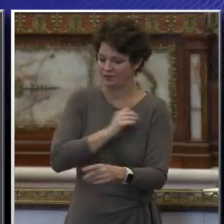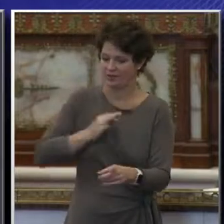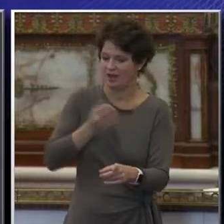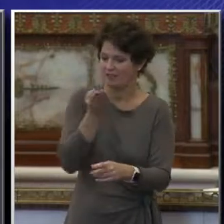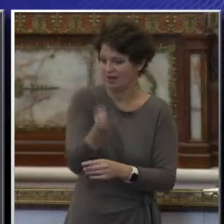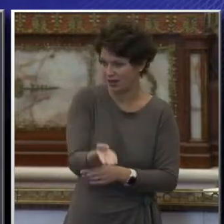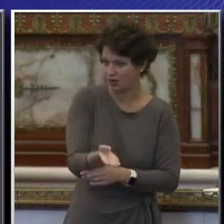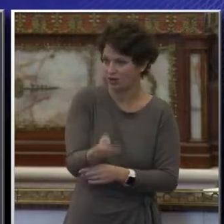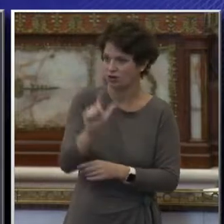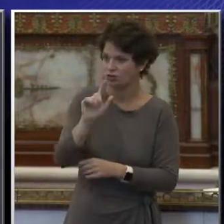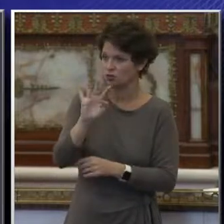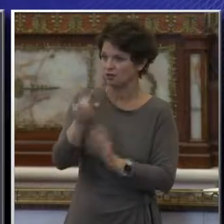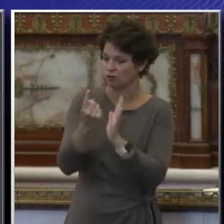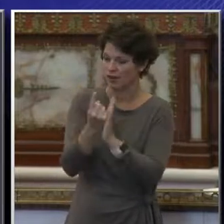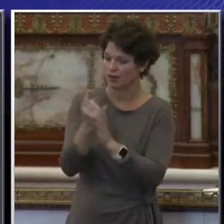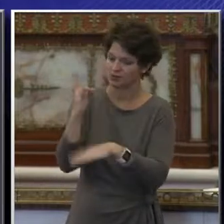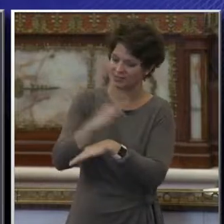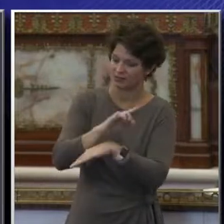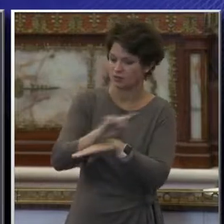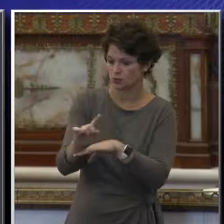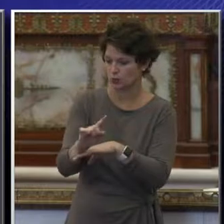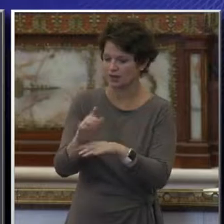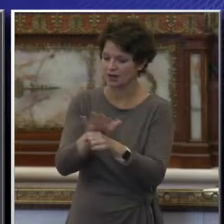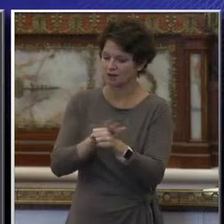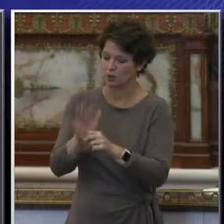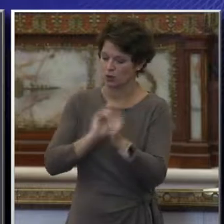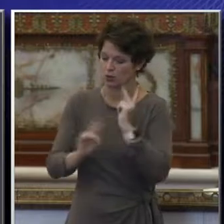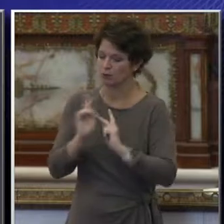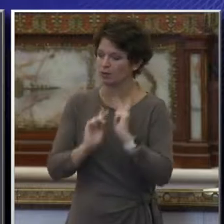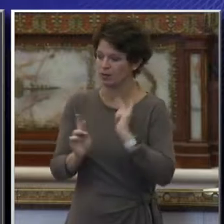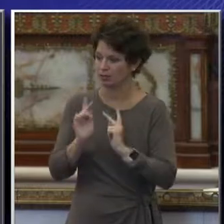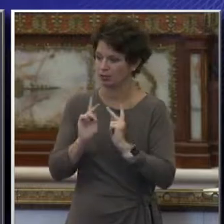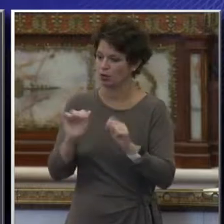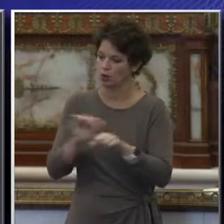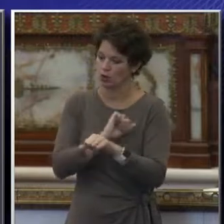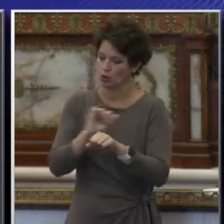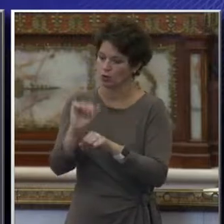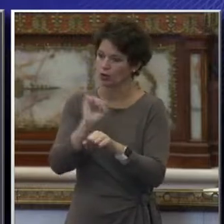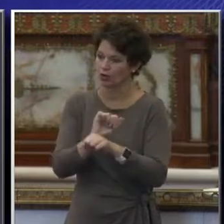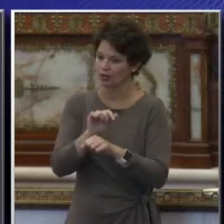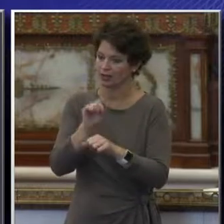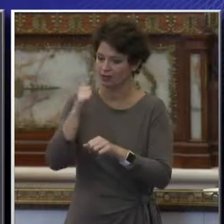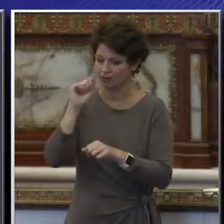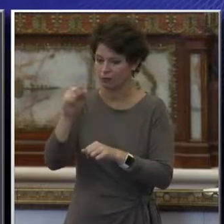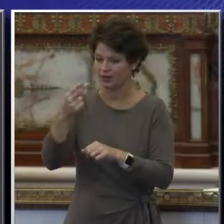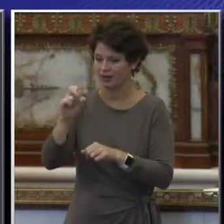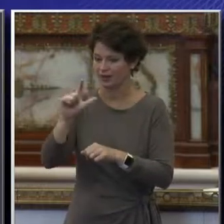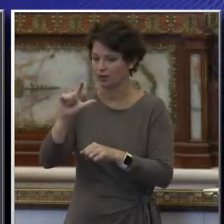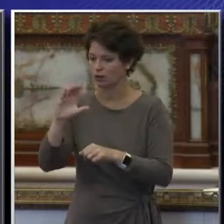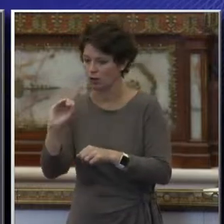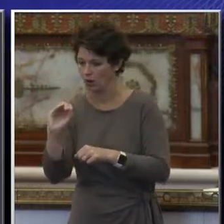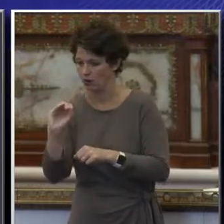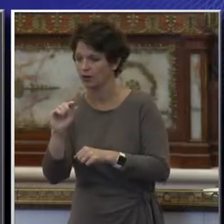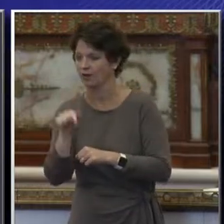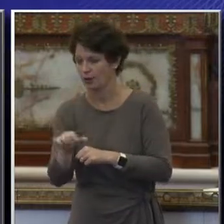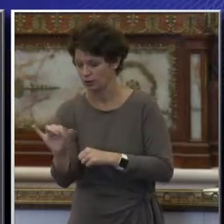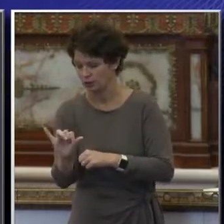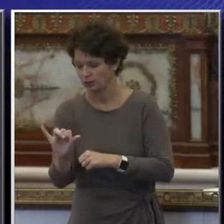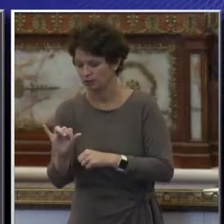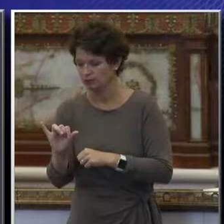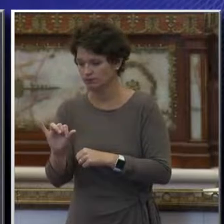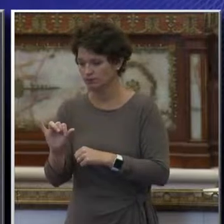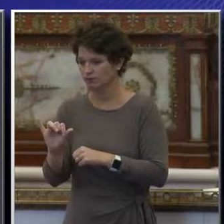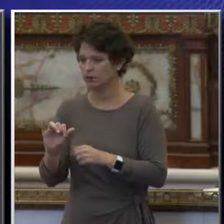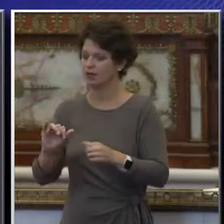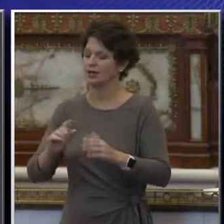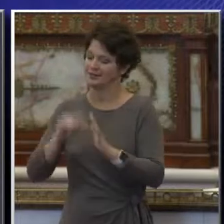there, 24/7, and have local people that are working on behalf of Hilco as well. So the goal is to have an extensive